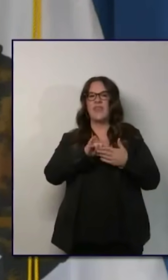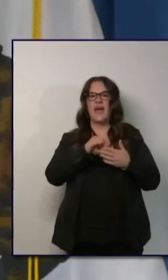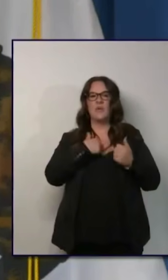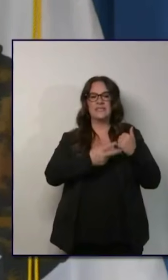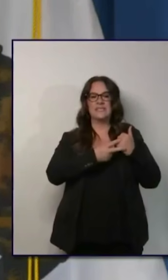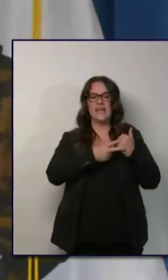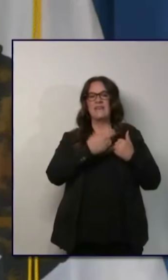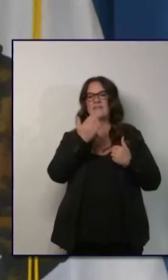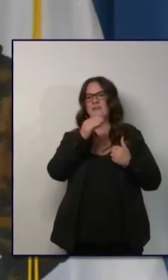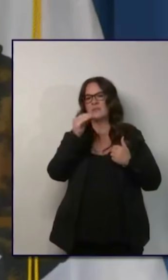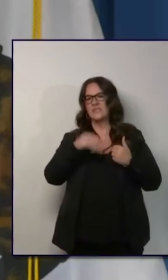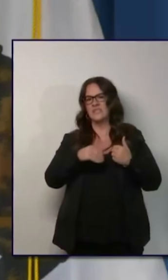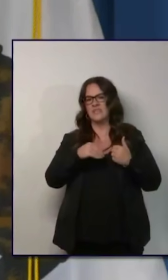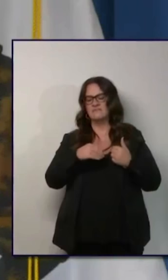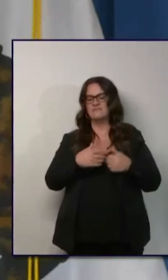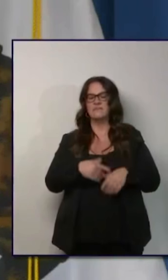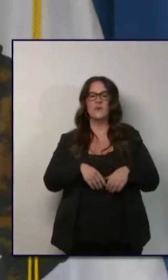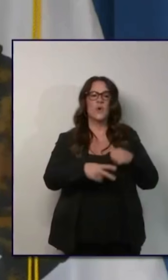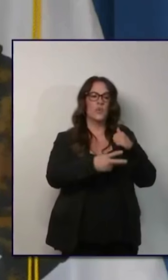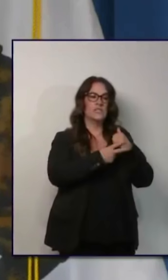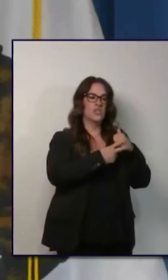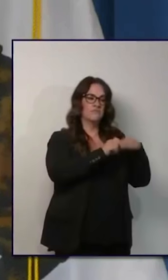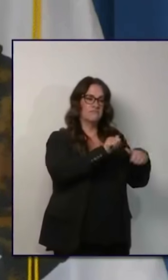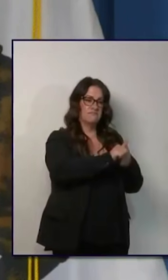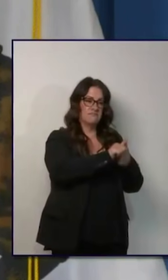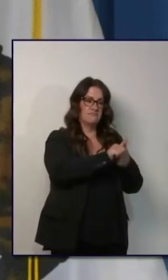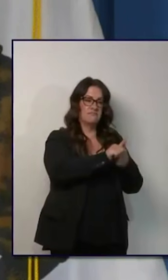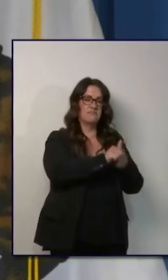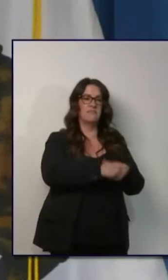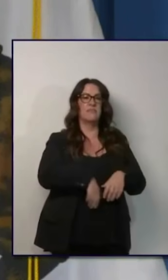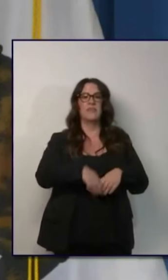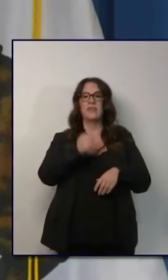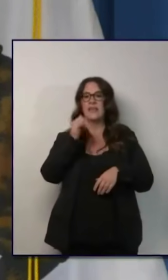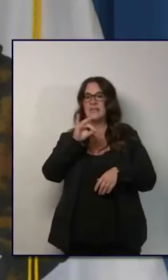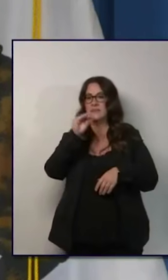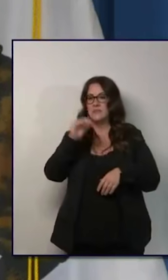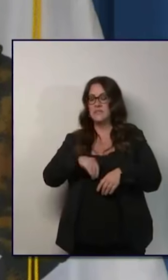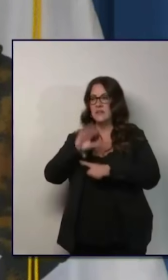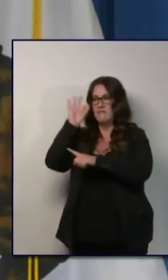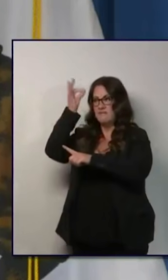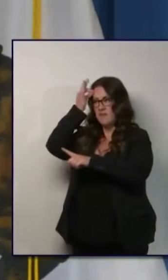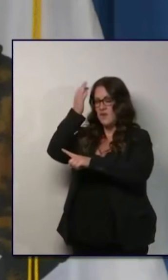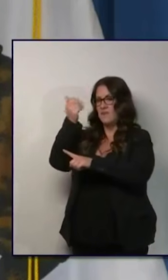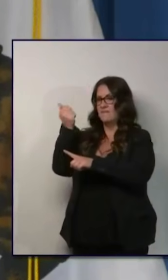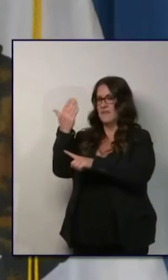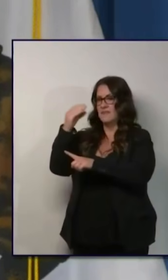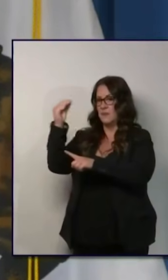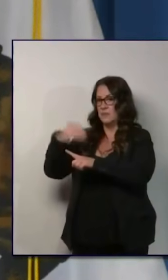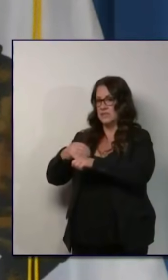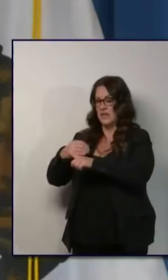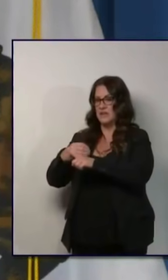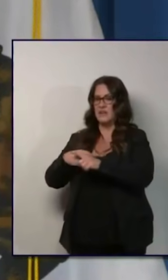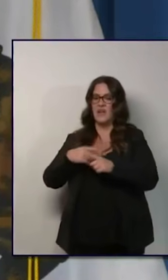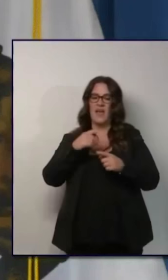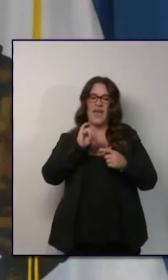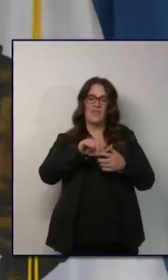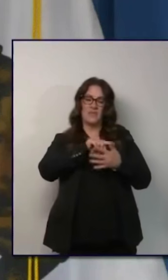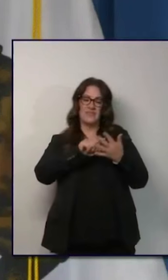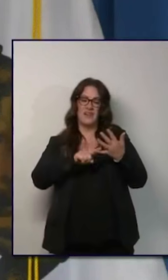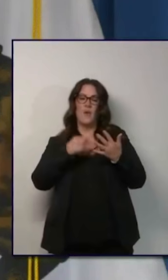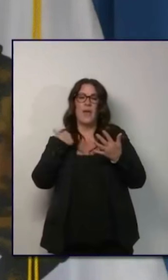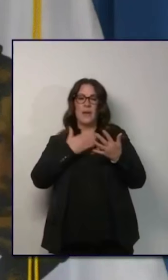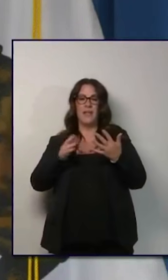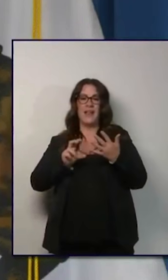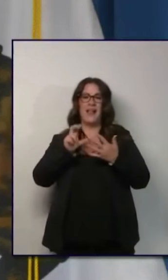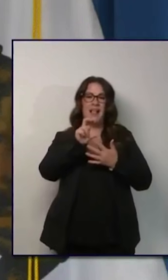of the solution. Reserves, 18%, federal government, 15%. The pulling back of